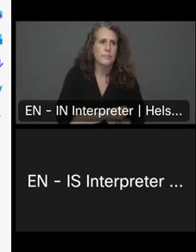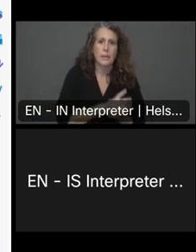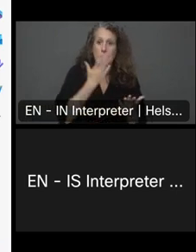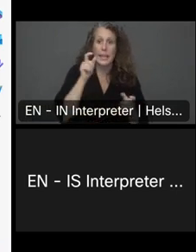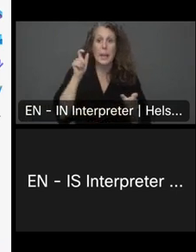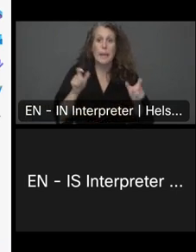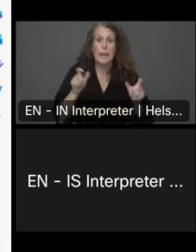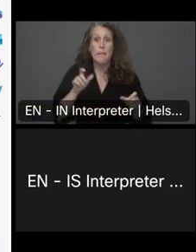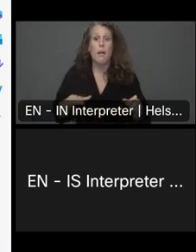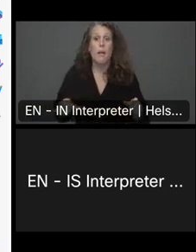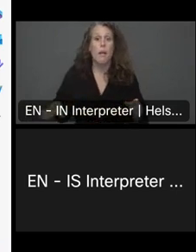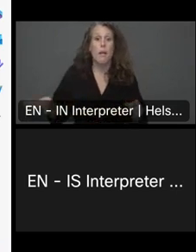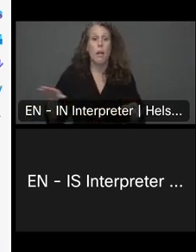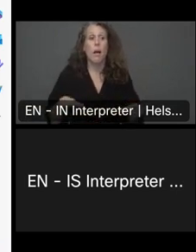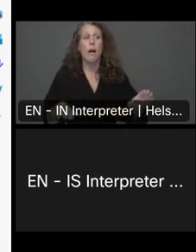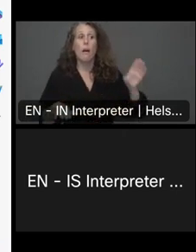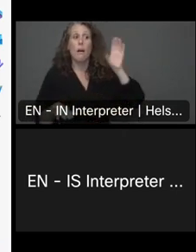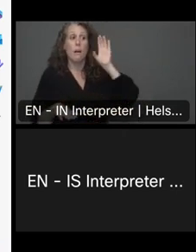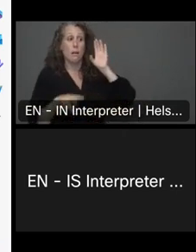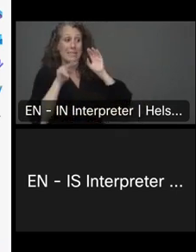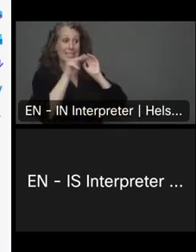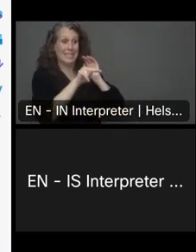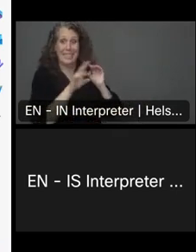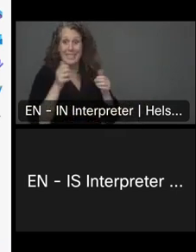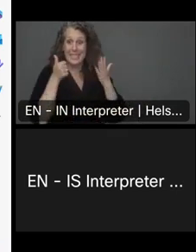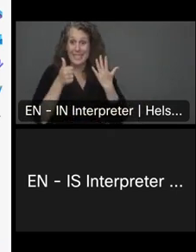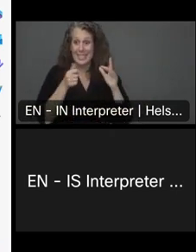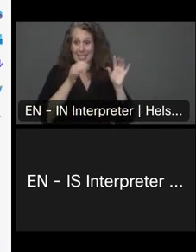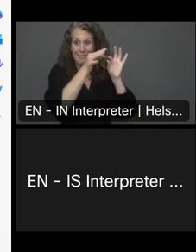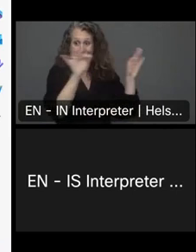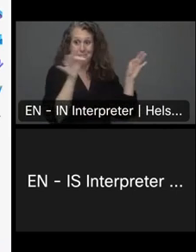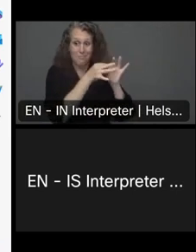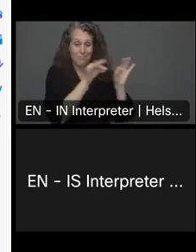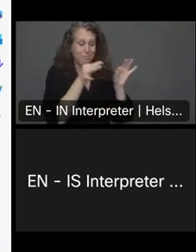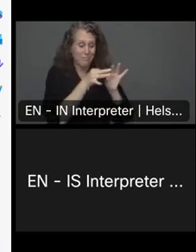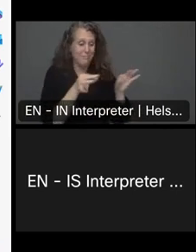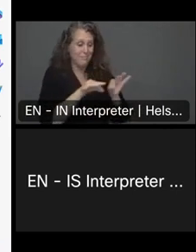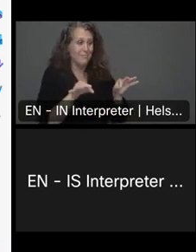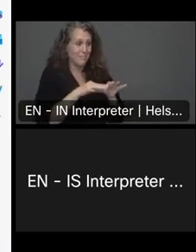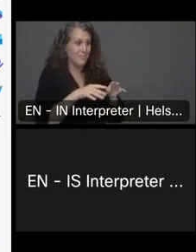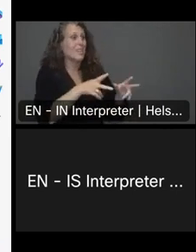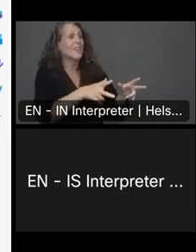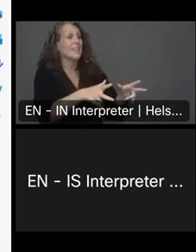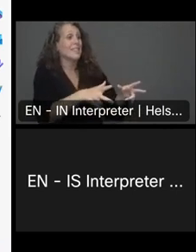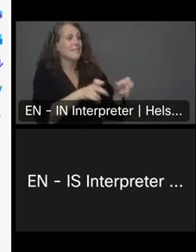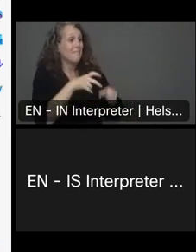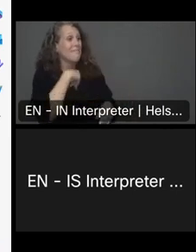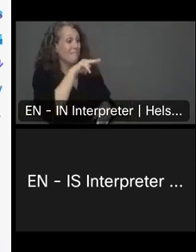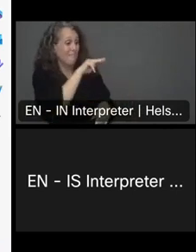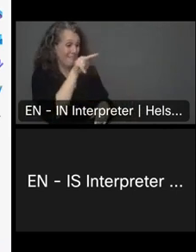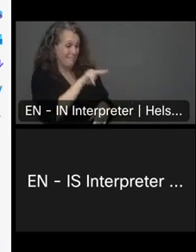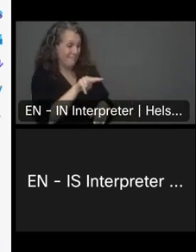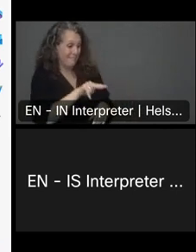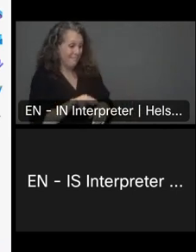hearer-oriented interpretation. So you may, because the gnomic utterance requires lots and lots and lots